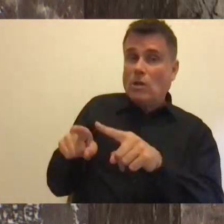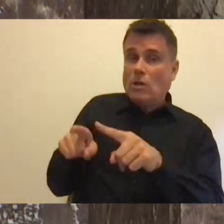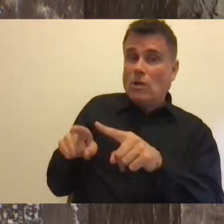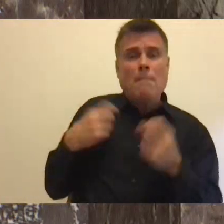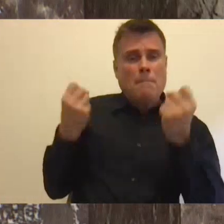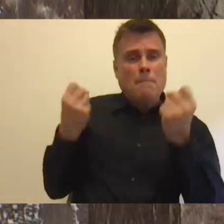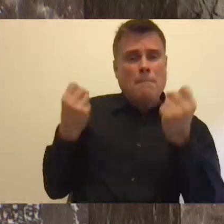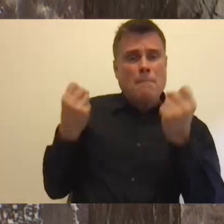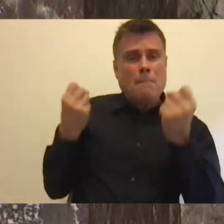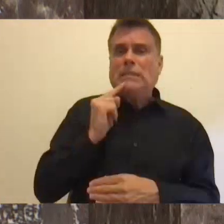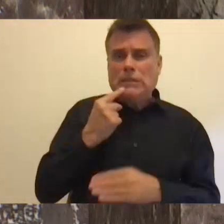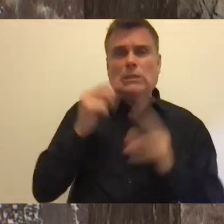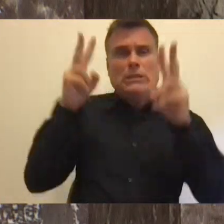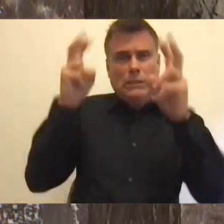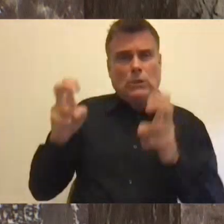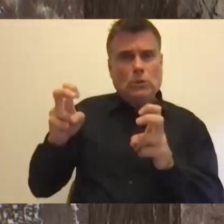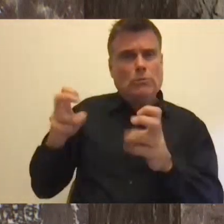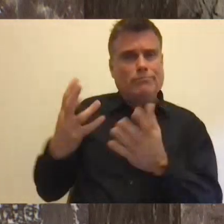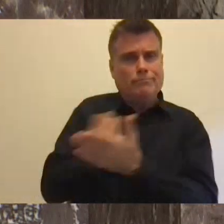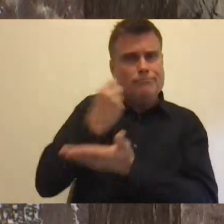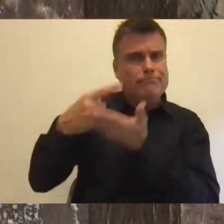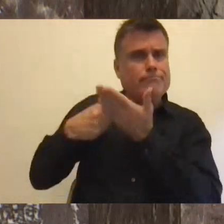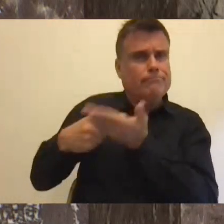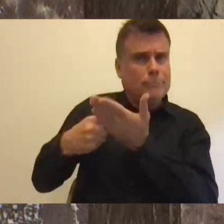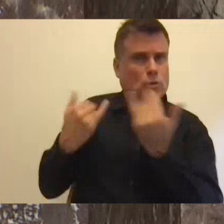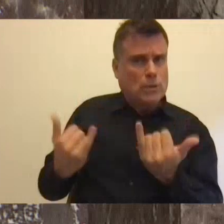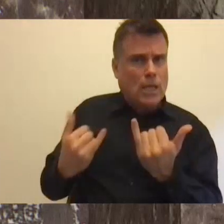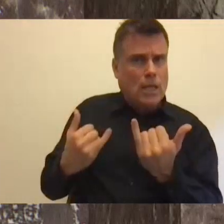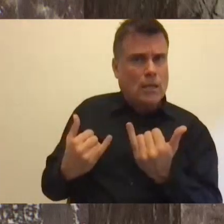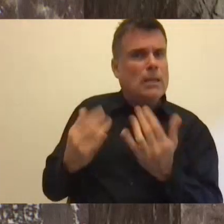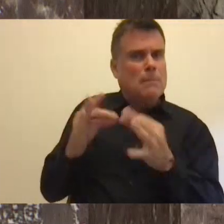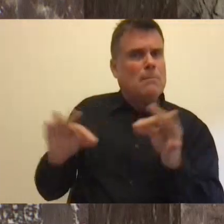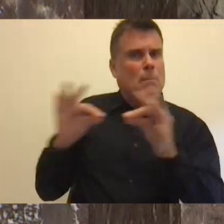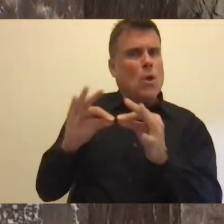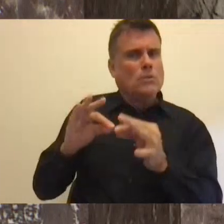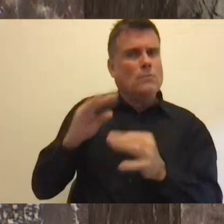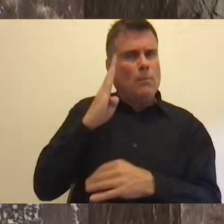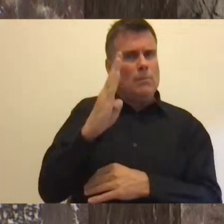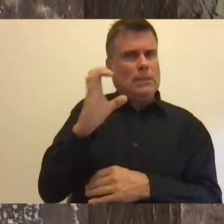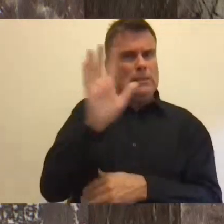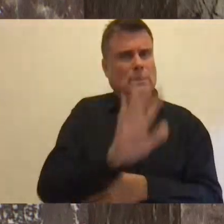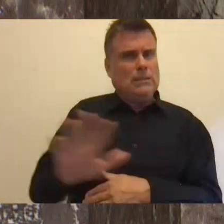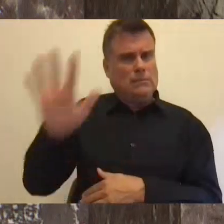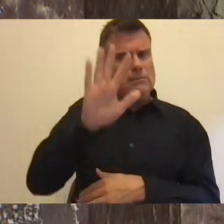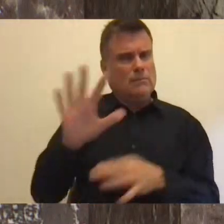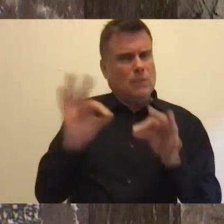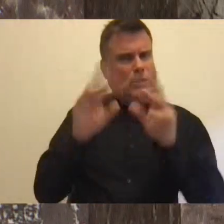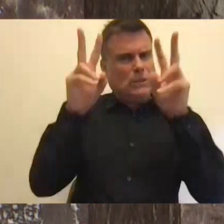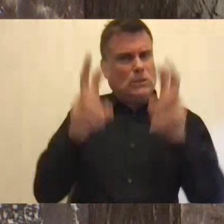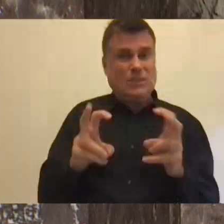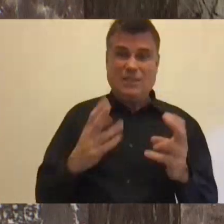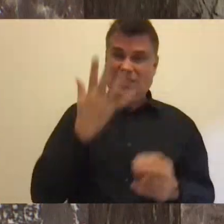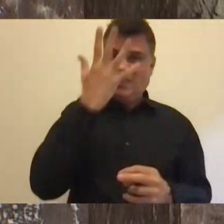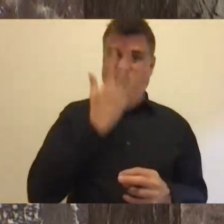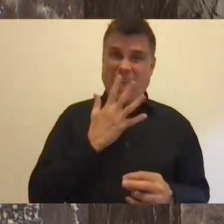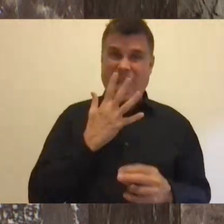with. It's sad that we're here in question period talking about this topic. The Premier yesterday